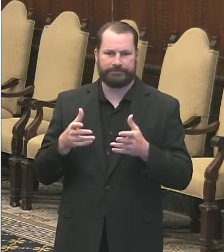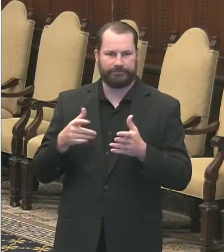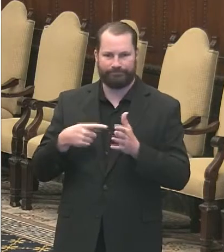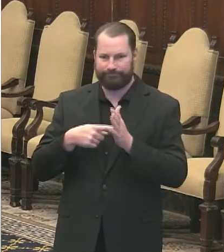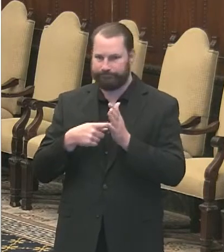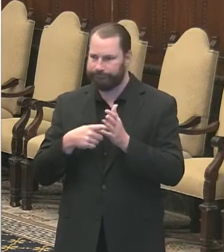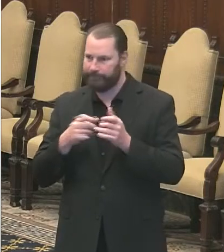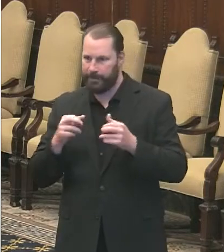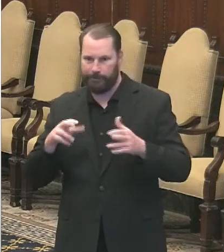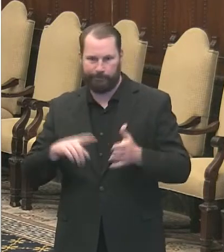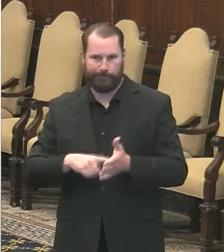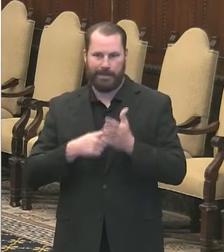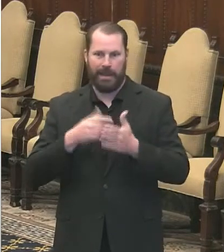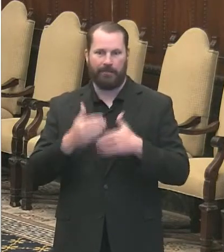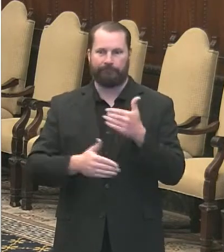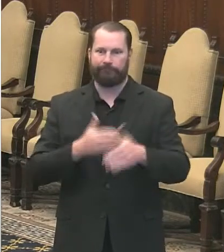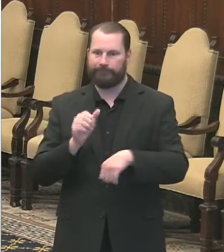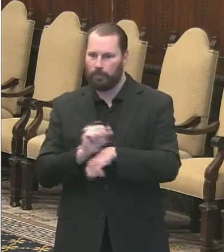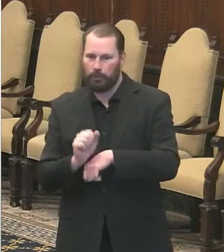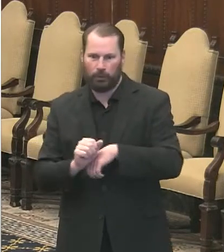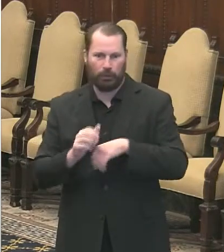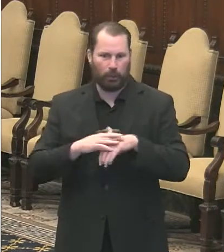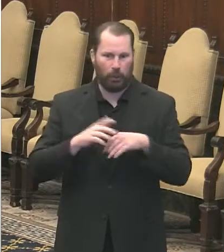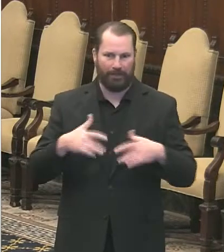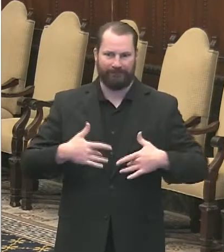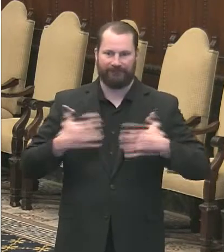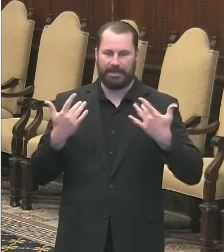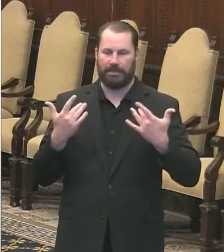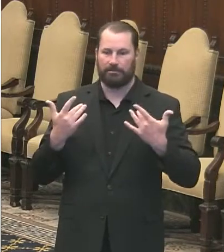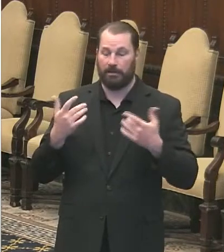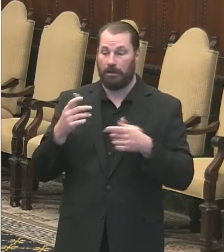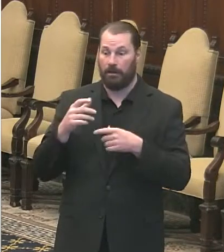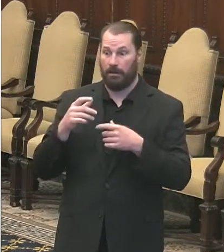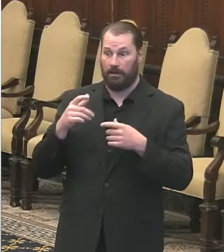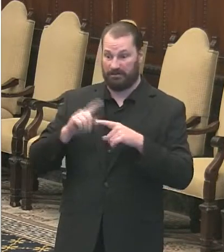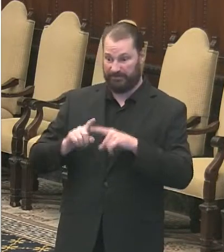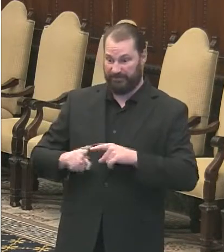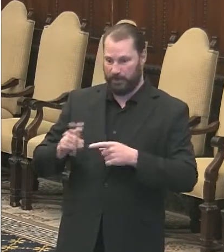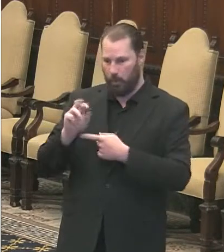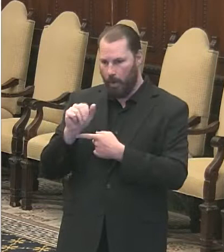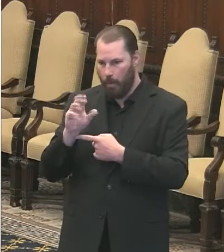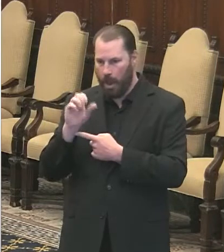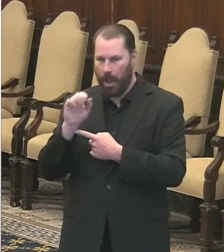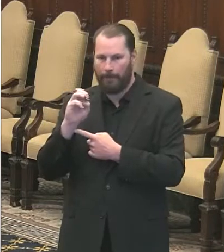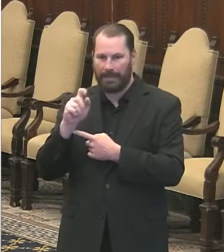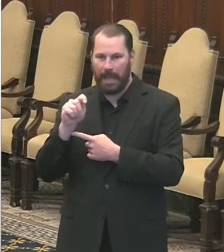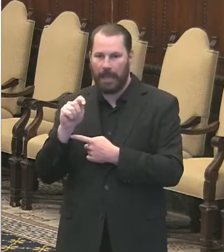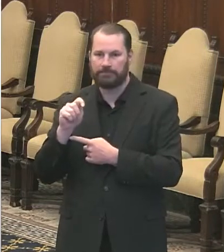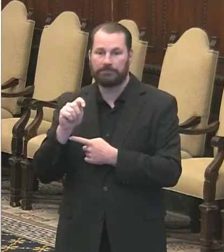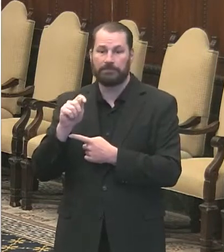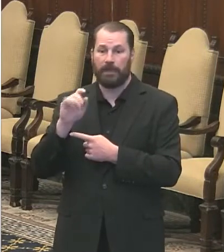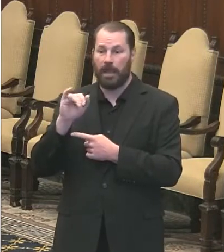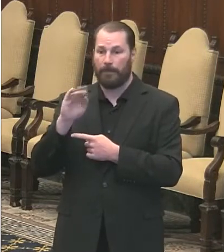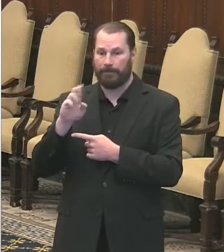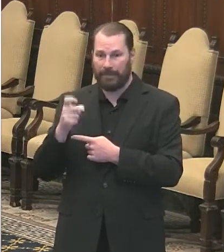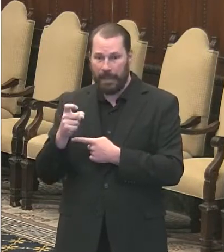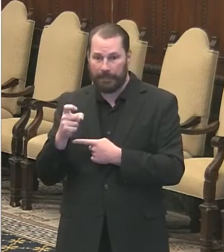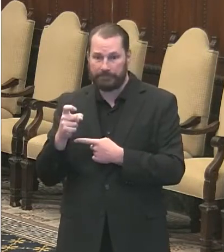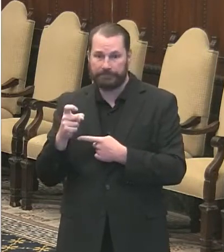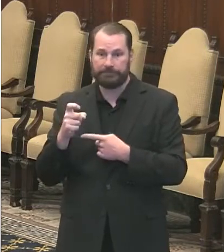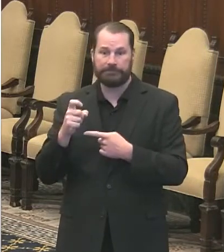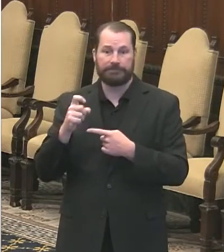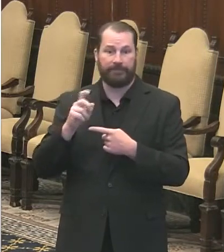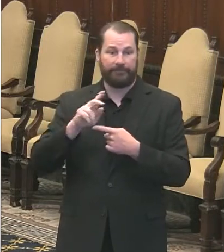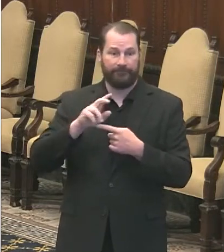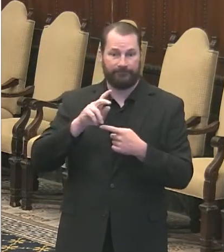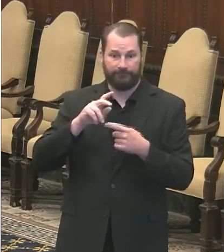Wawa, Comcast NBC 10 and Telemundo, Independence Blue Cross, Live Nation, Visit Philadelphia, Pico, and